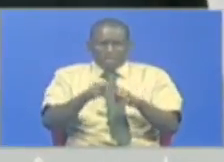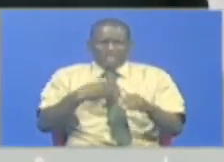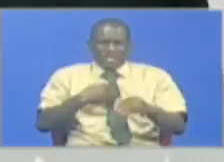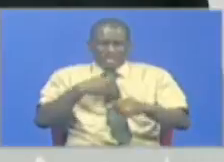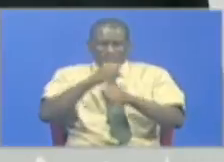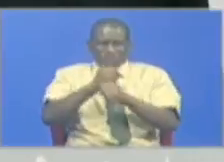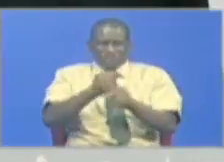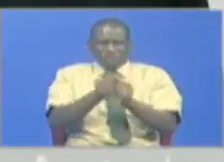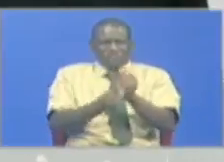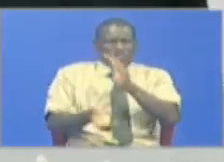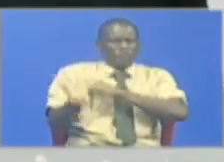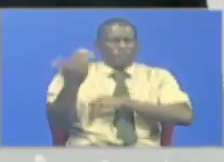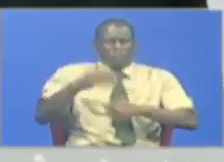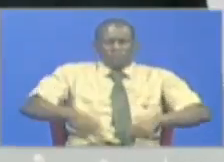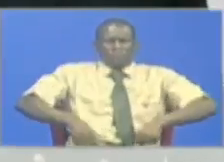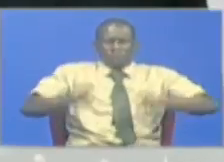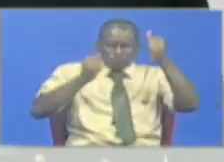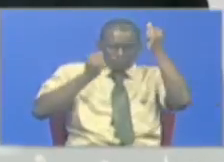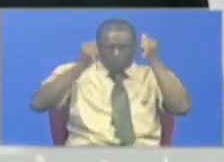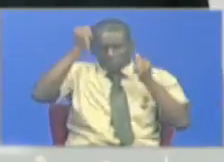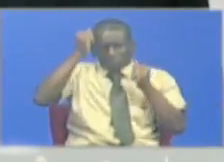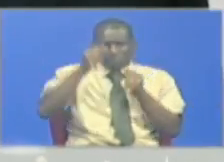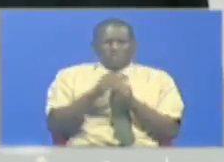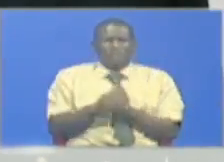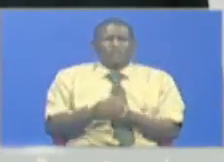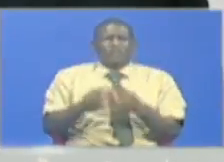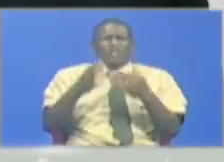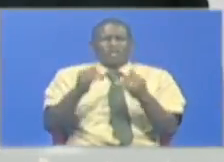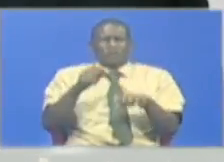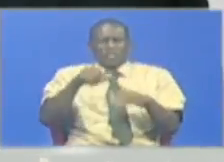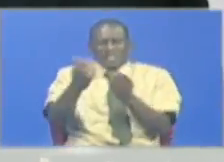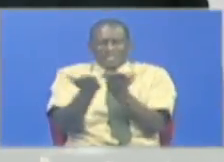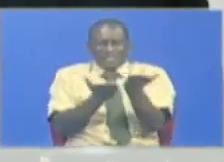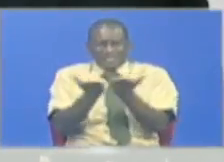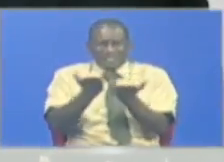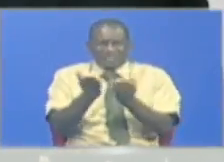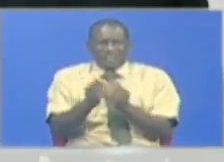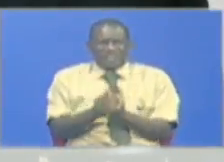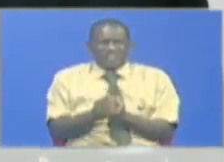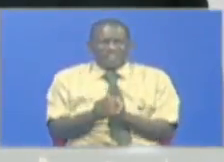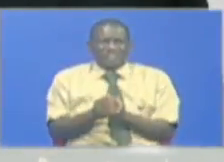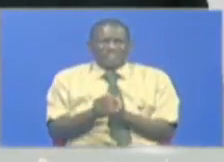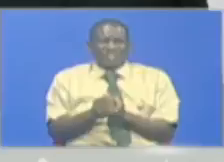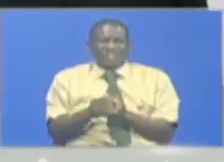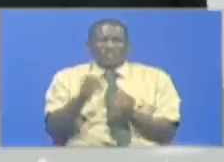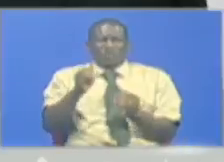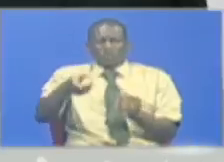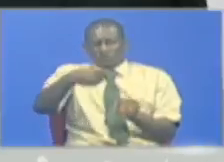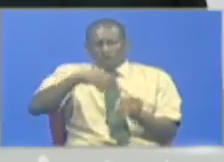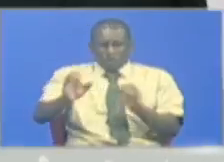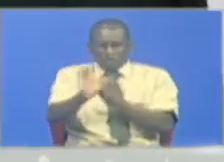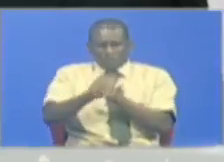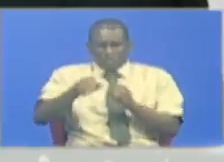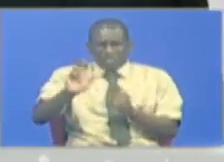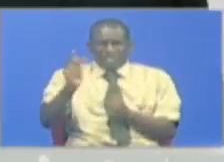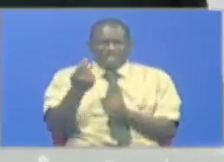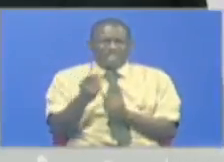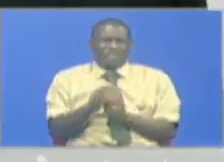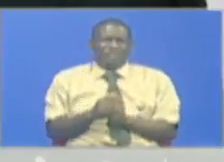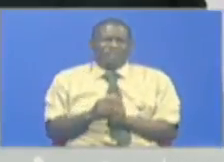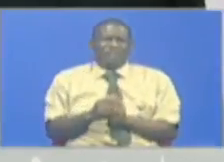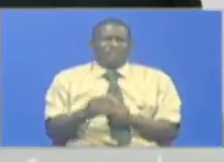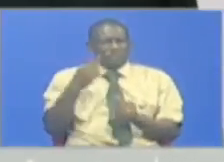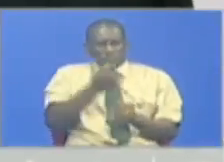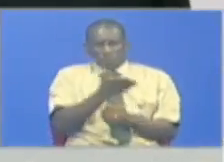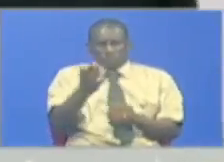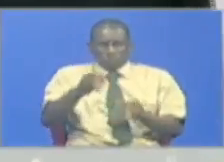with their predecessors in the service of our motherland. And for you,